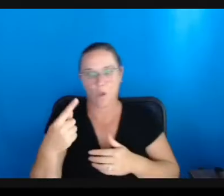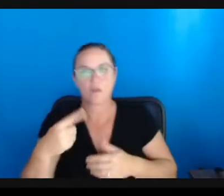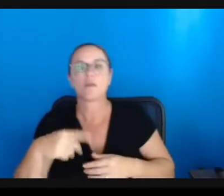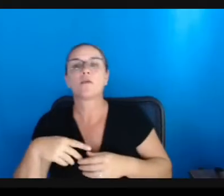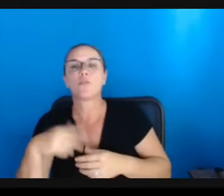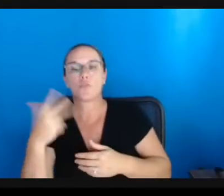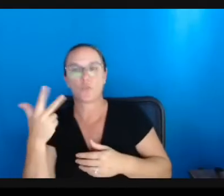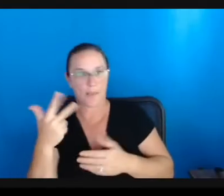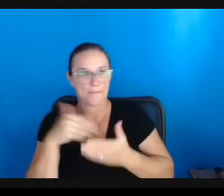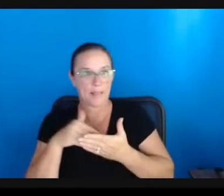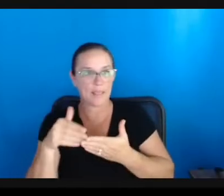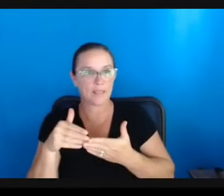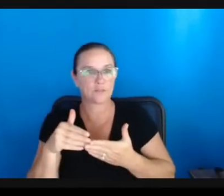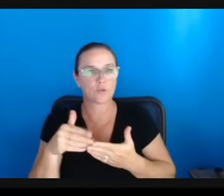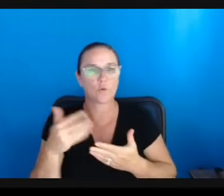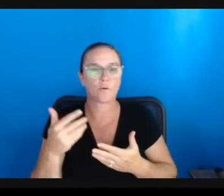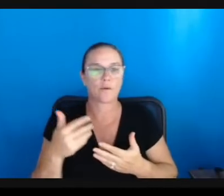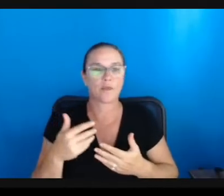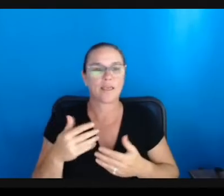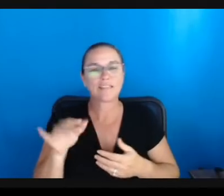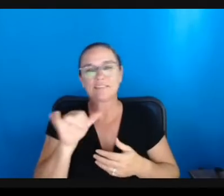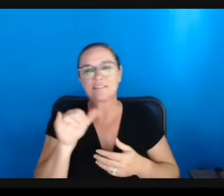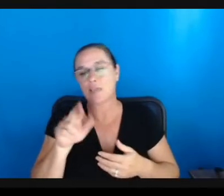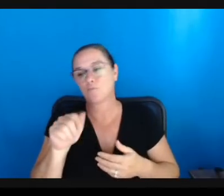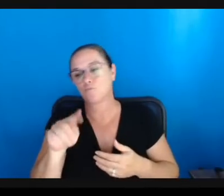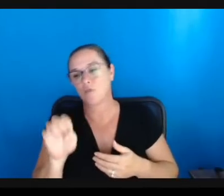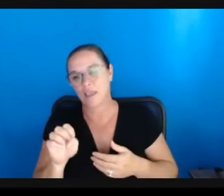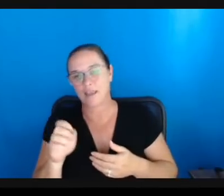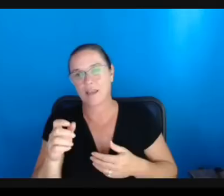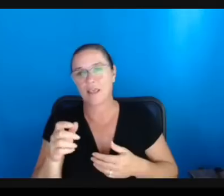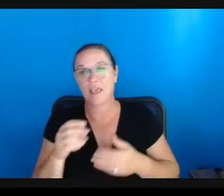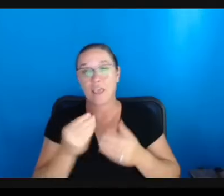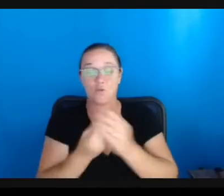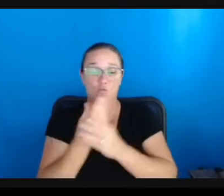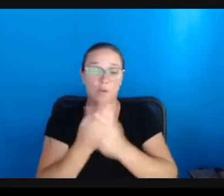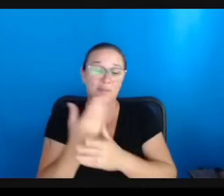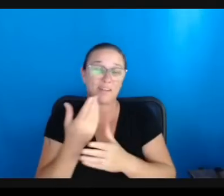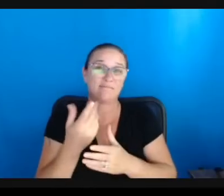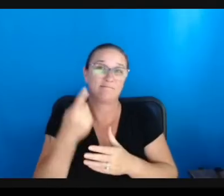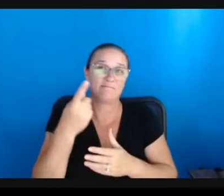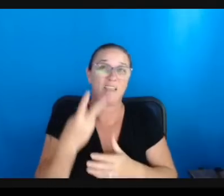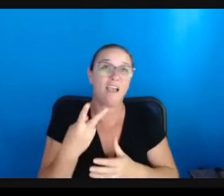about the same rate, more or less, right? We erupted about half the time, actually. So